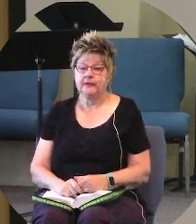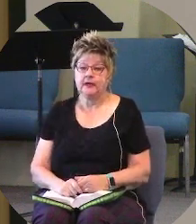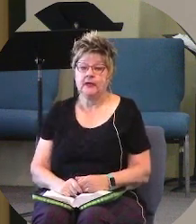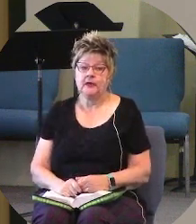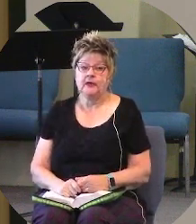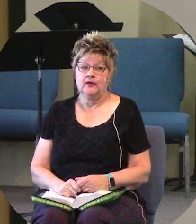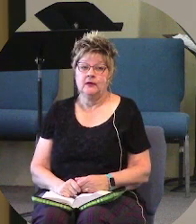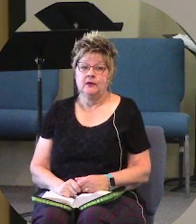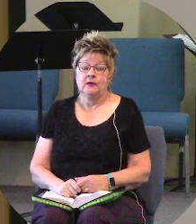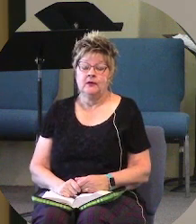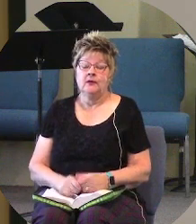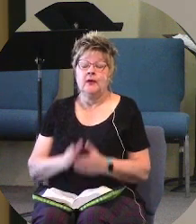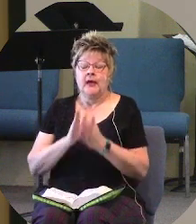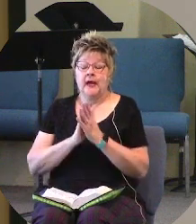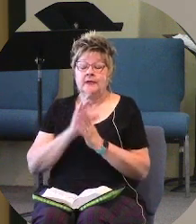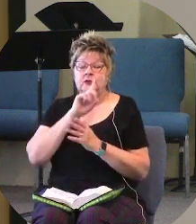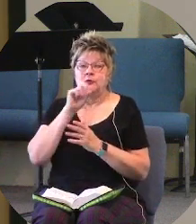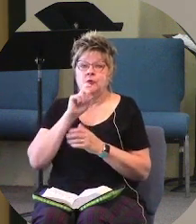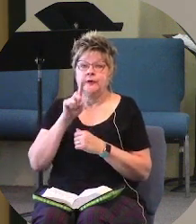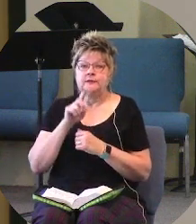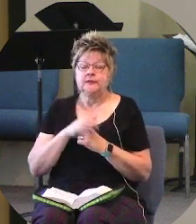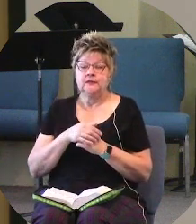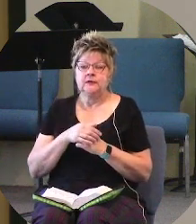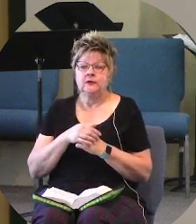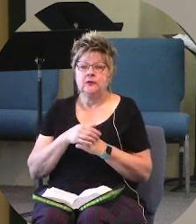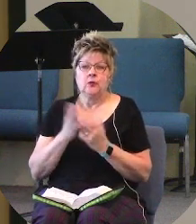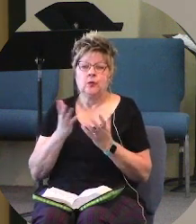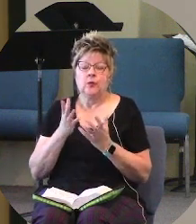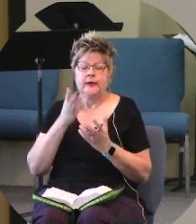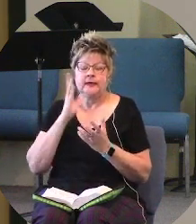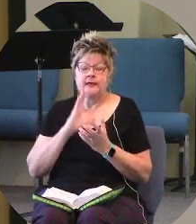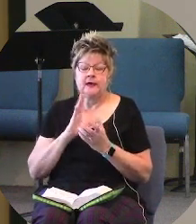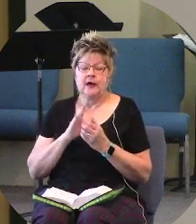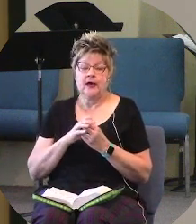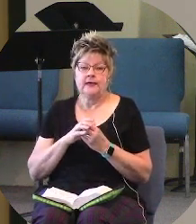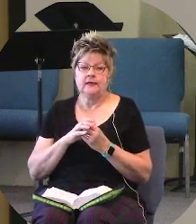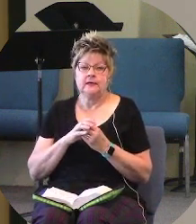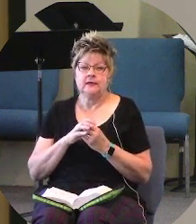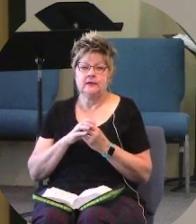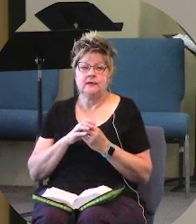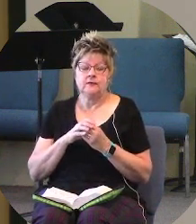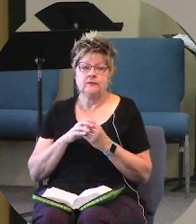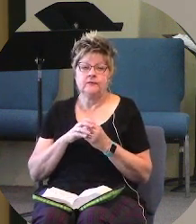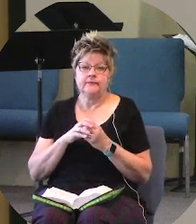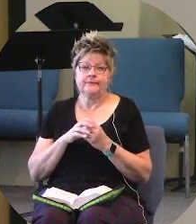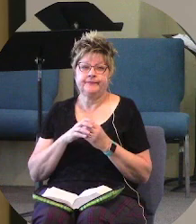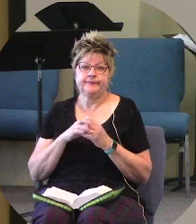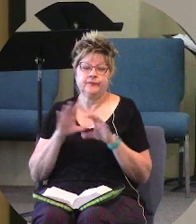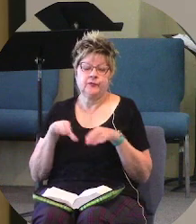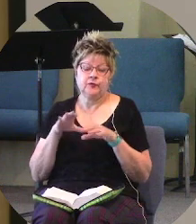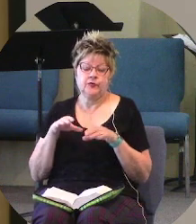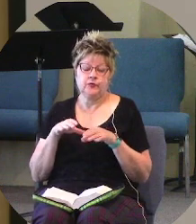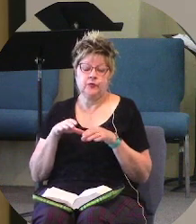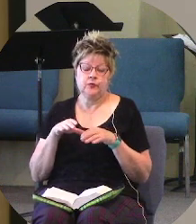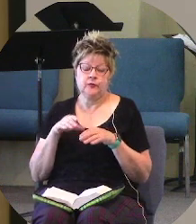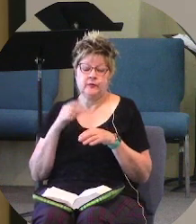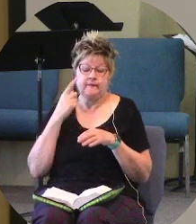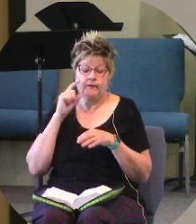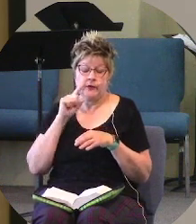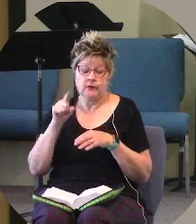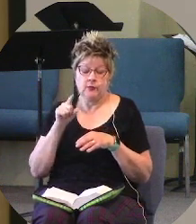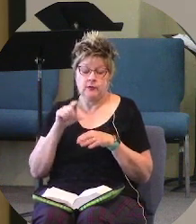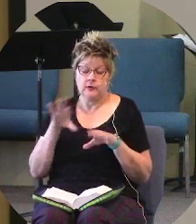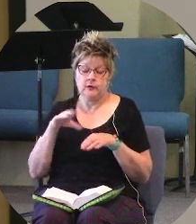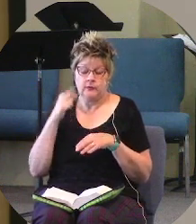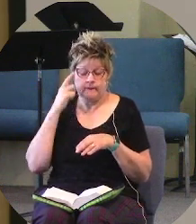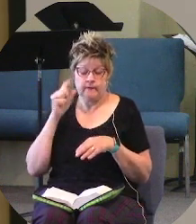So I'm going to ask you a question. What did God spare for you? What did God spare for me? Ray, I'm looking in the mirror. Ray, what did God spare for you?